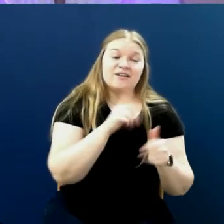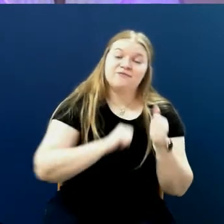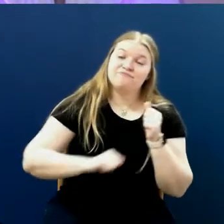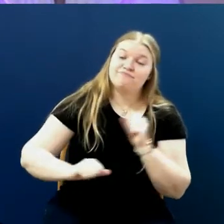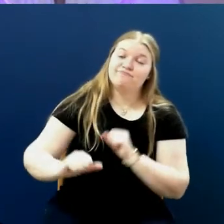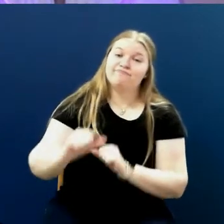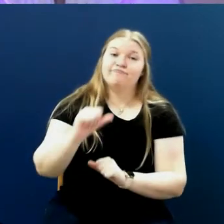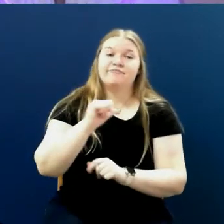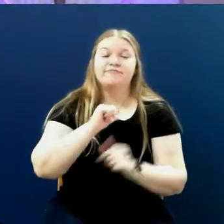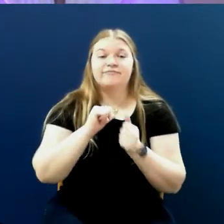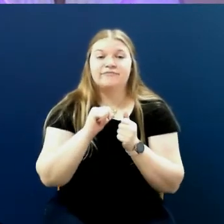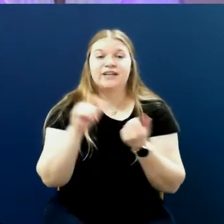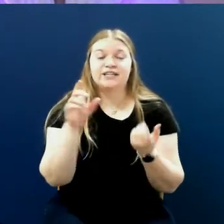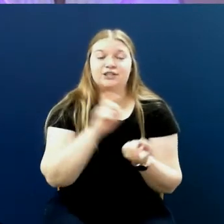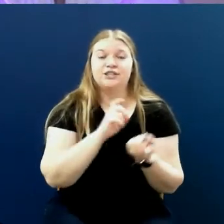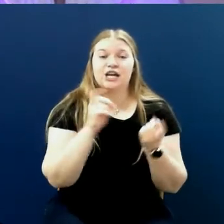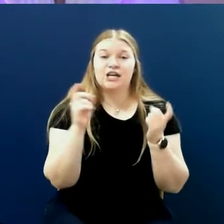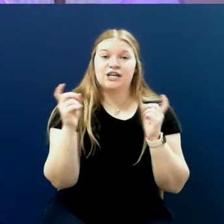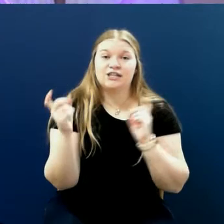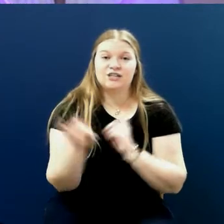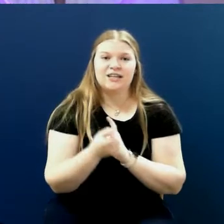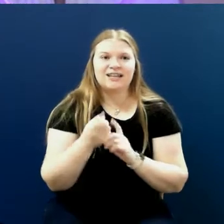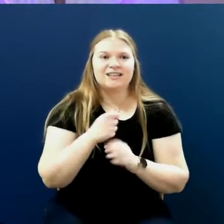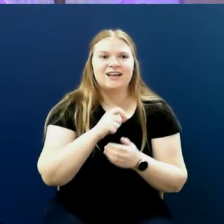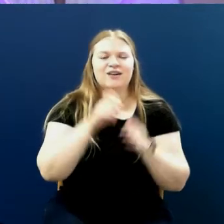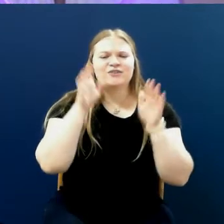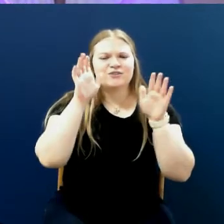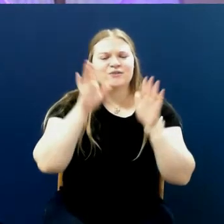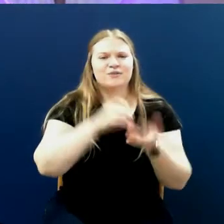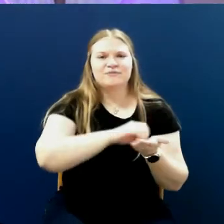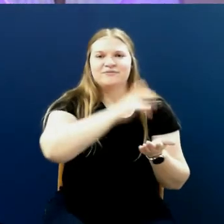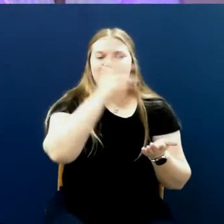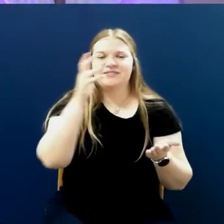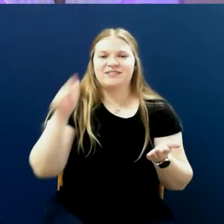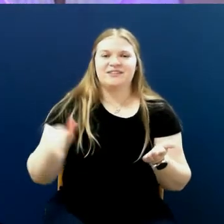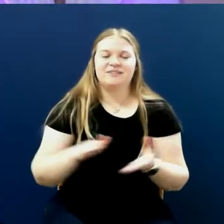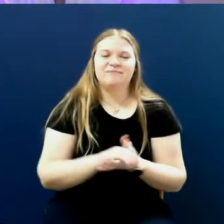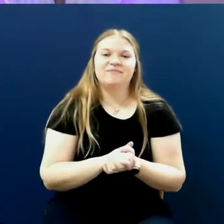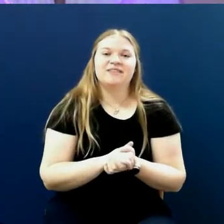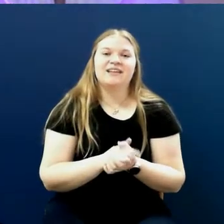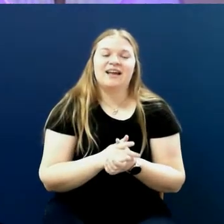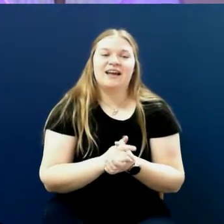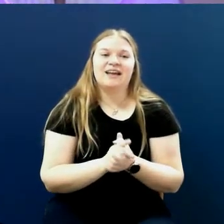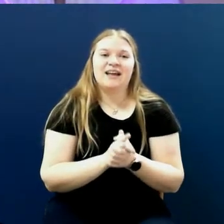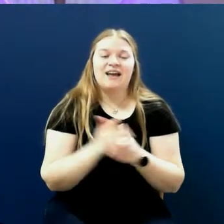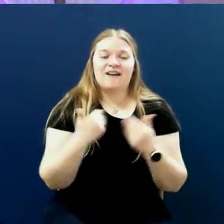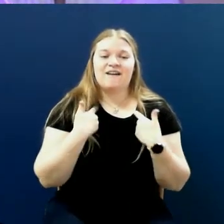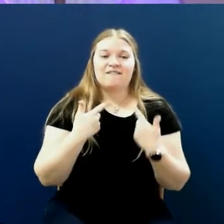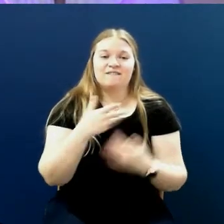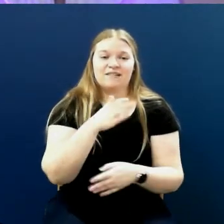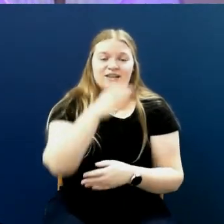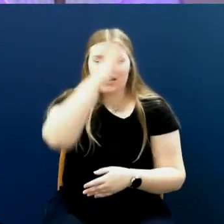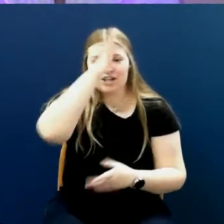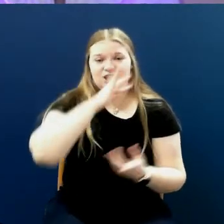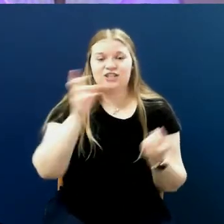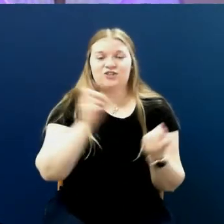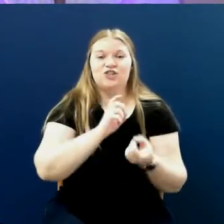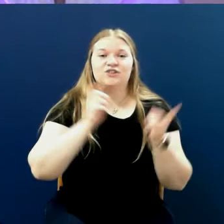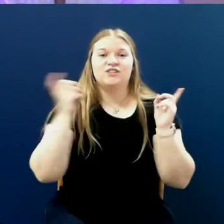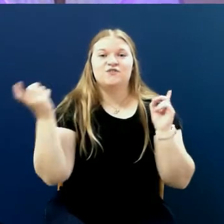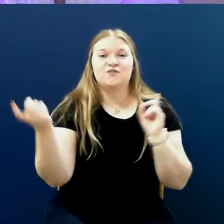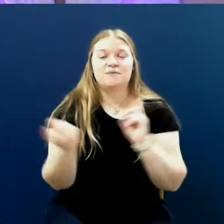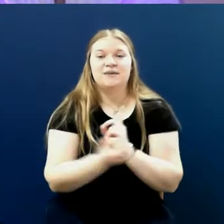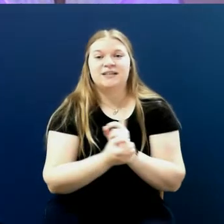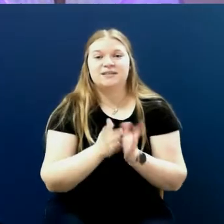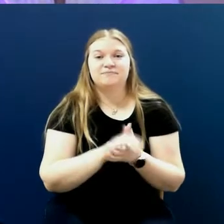be changed. And that's a glorious, wonderful thing, to have God change us and transform us.